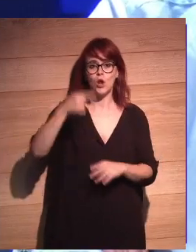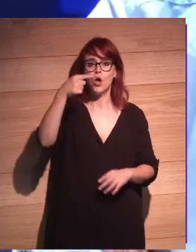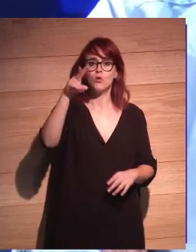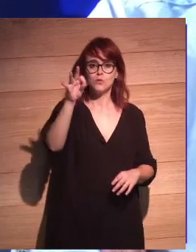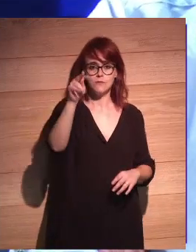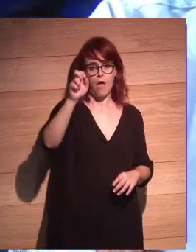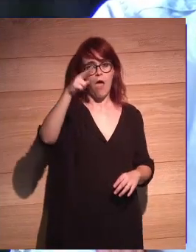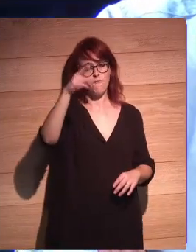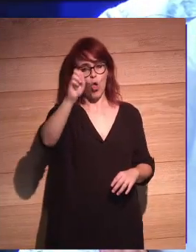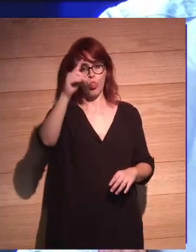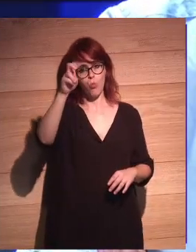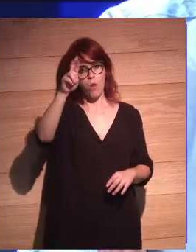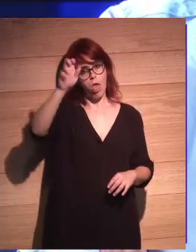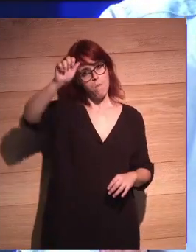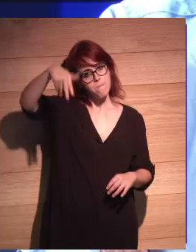the great